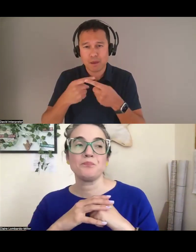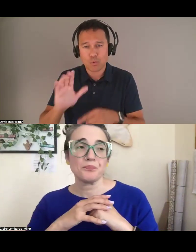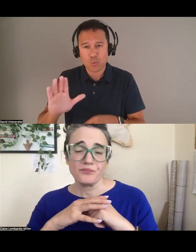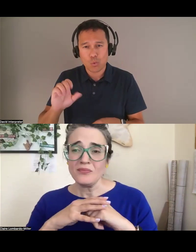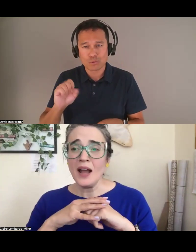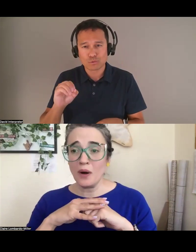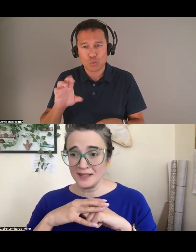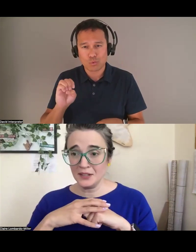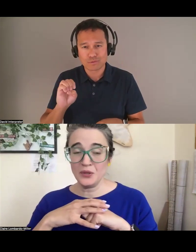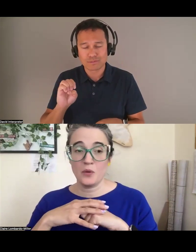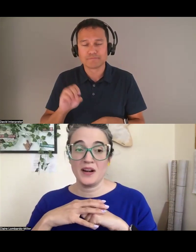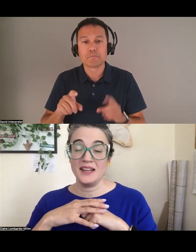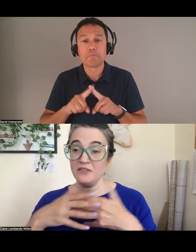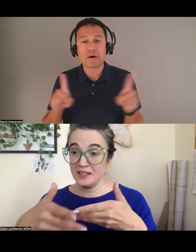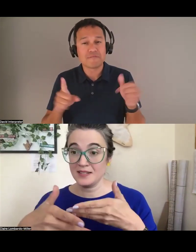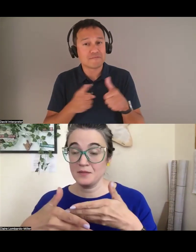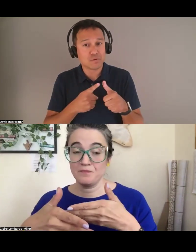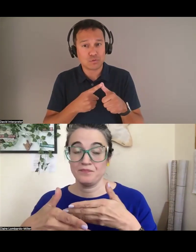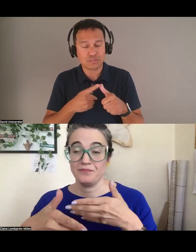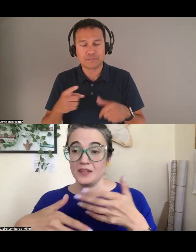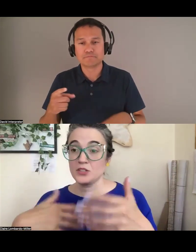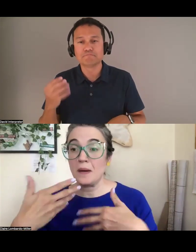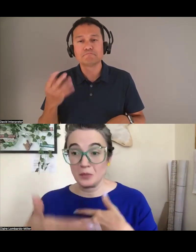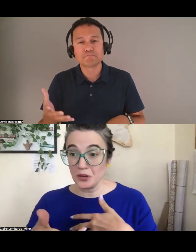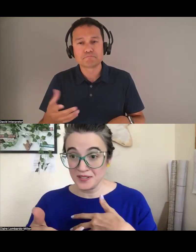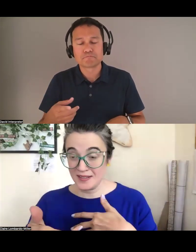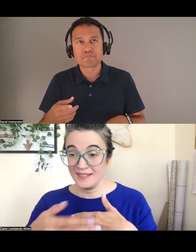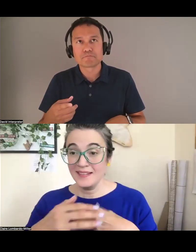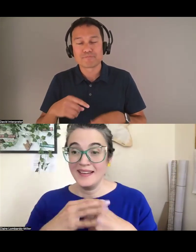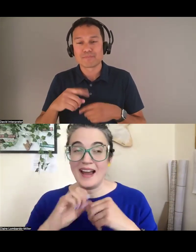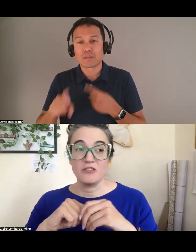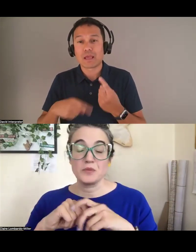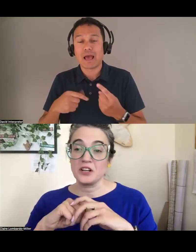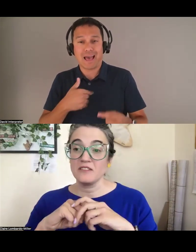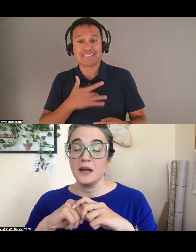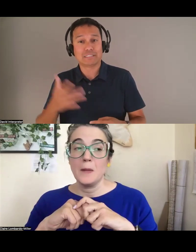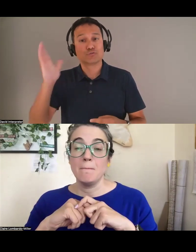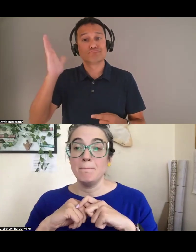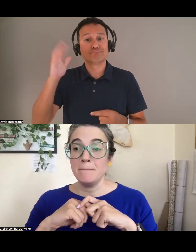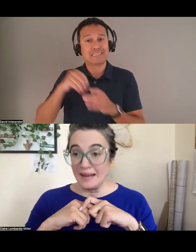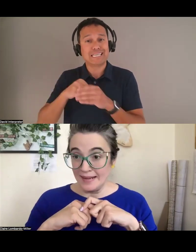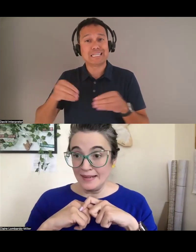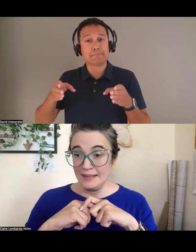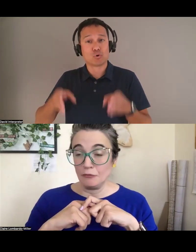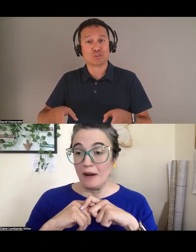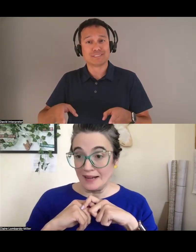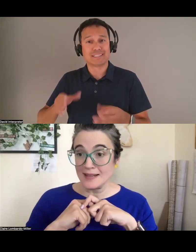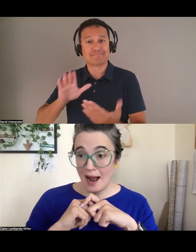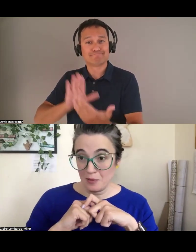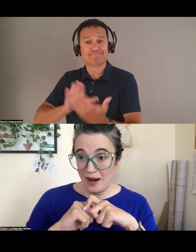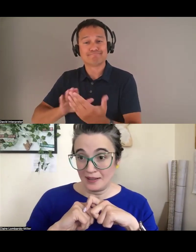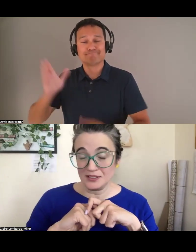starting, I want to tell you that when I give this talk in person, I've observed many